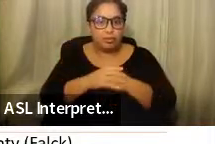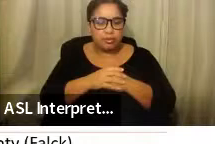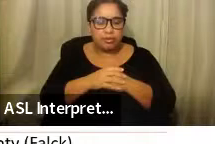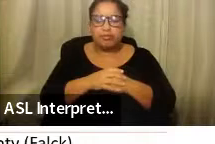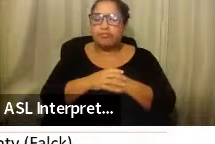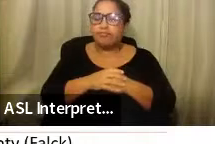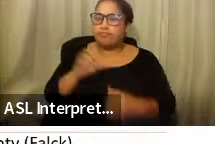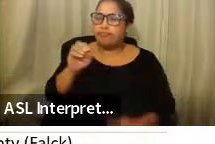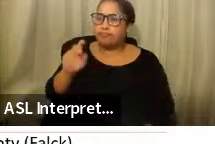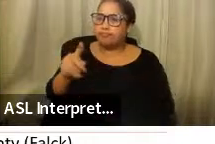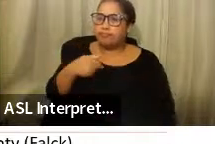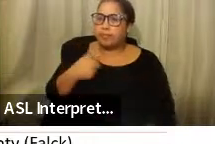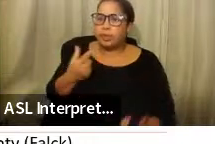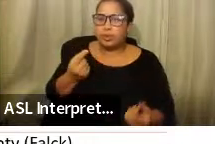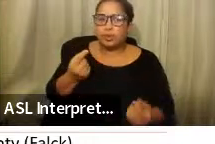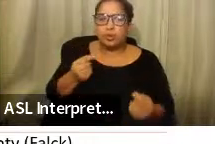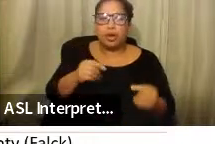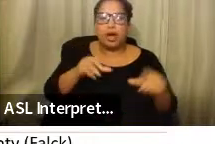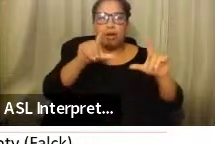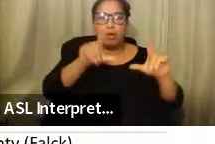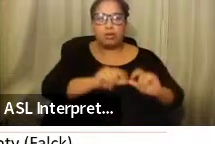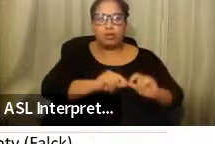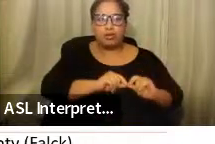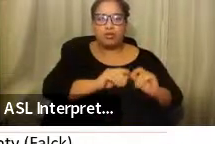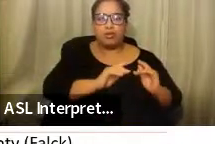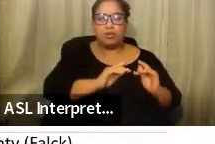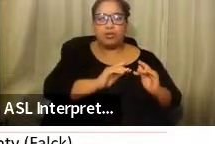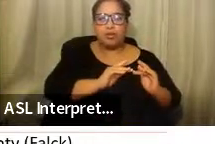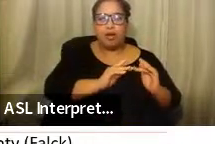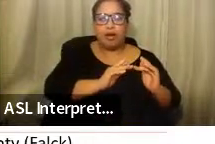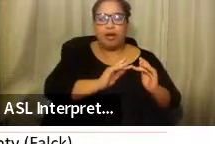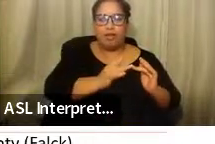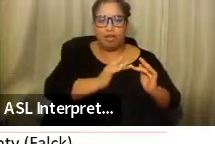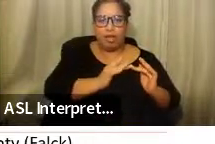Okay, I will take this offline with Jerry. Thank you.